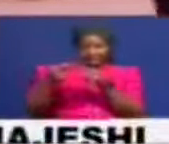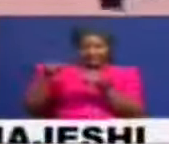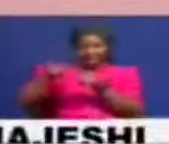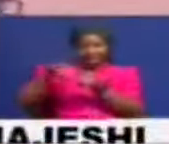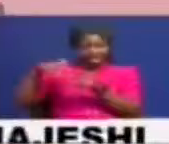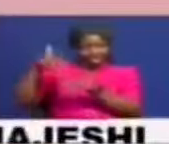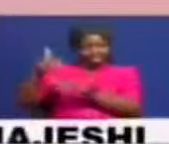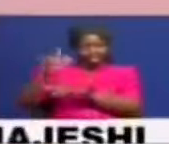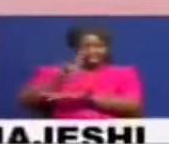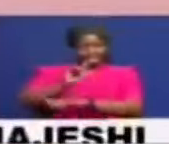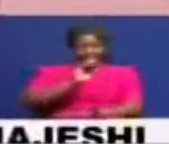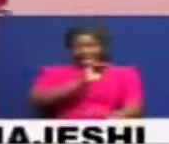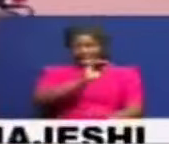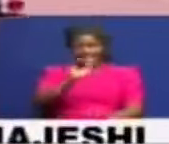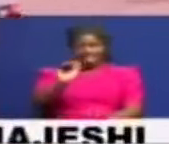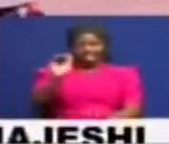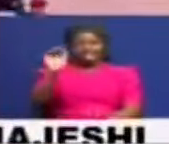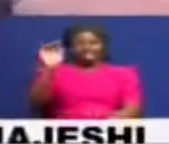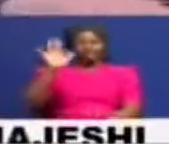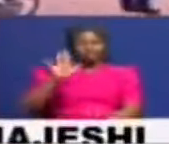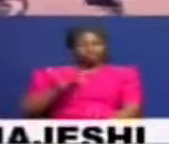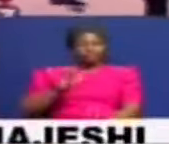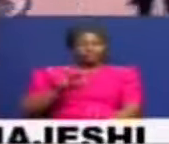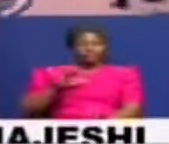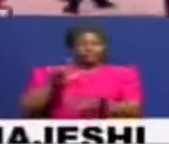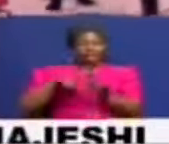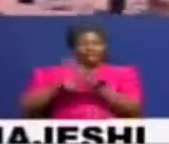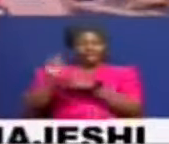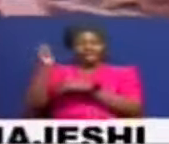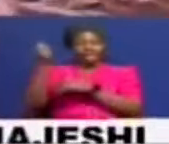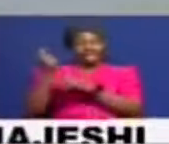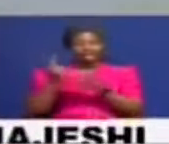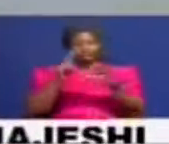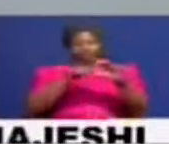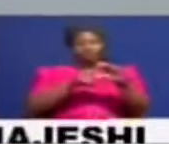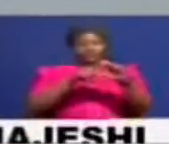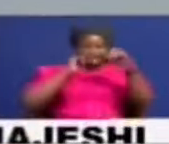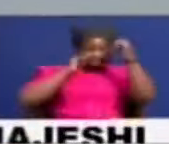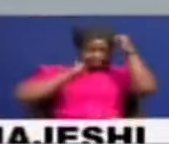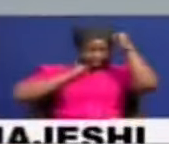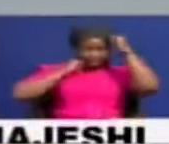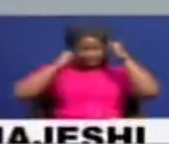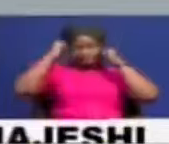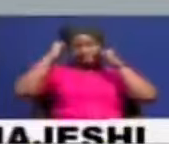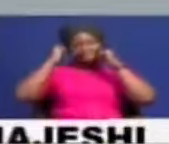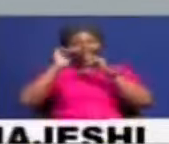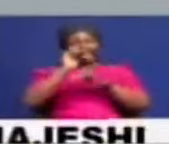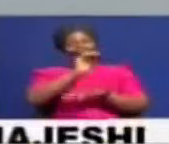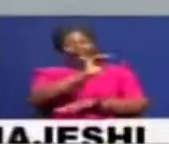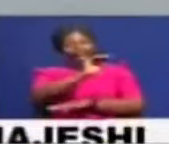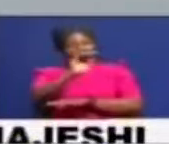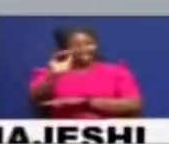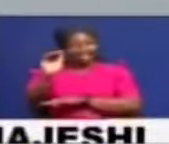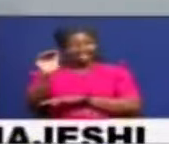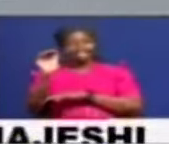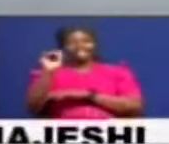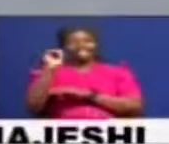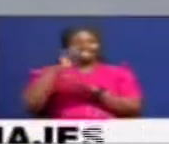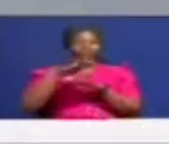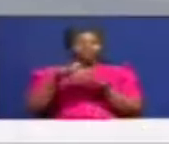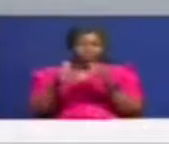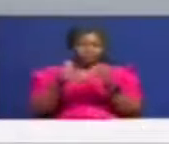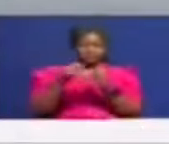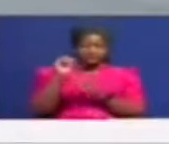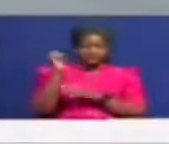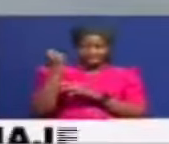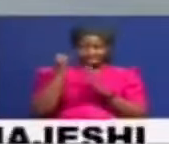today is the fact that it is a military exercise. Those are images of the